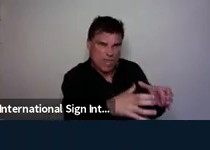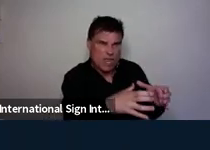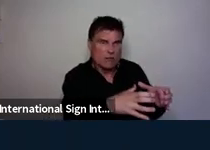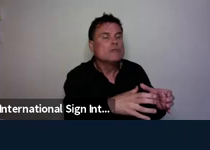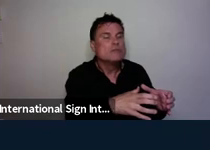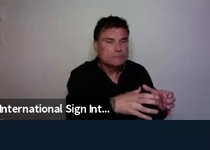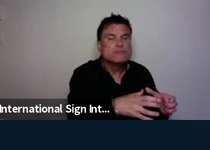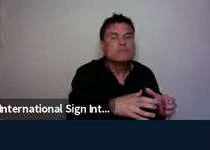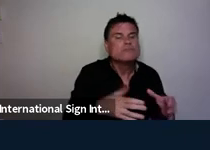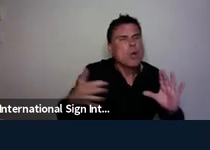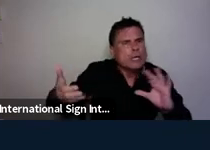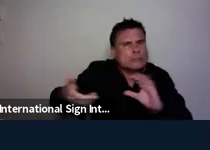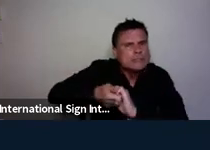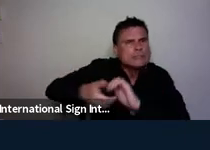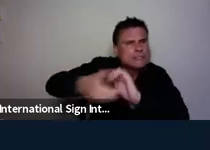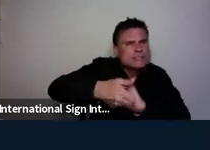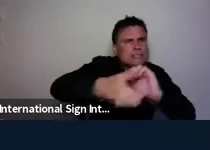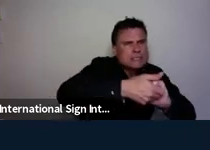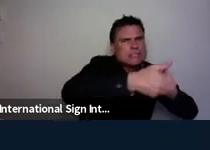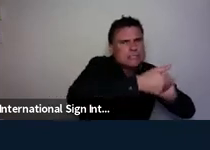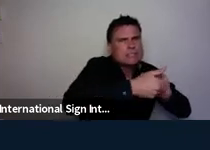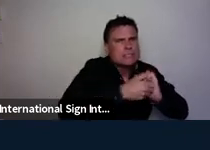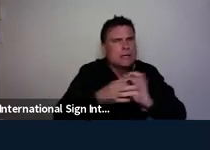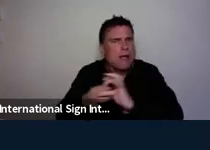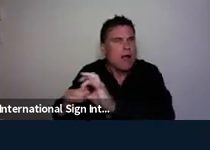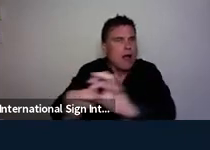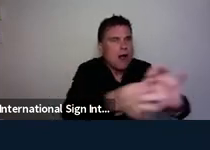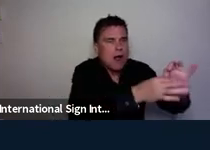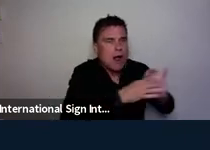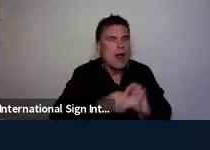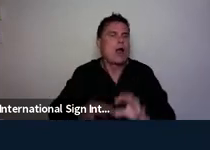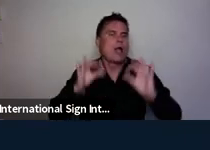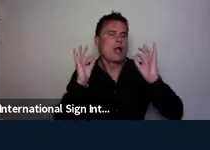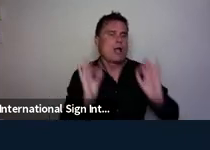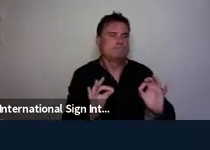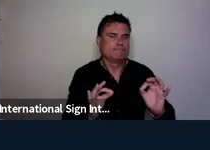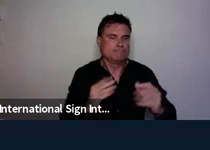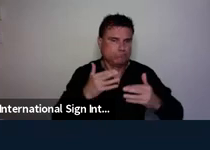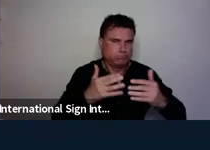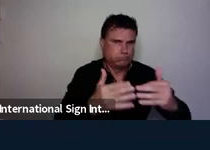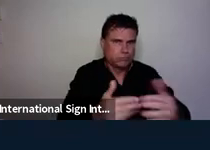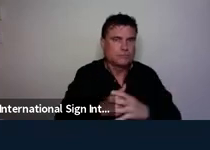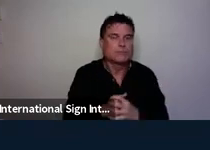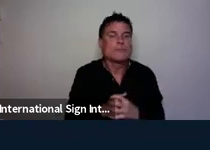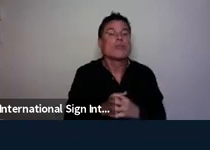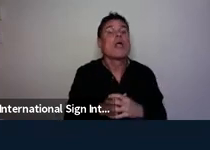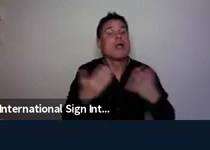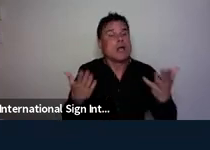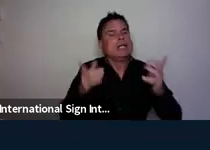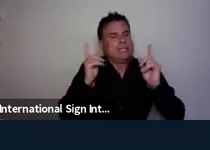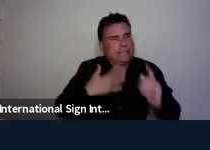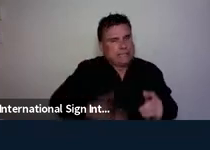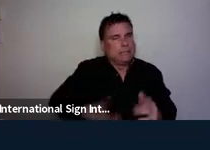of economic difficulty. Youth here volunteered to provide free meals as a food relief measure to those in